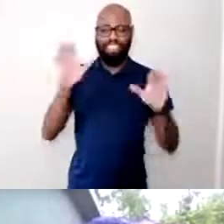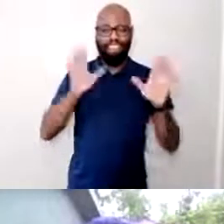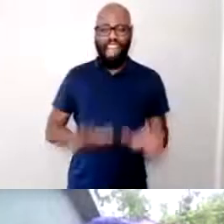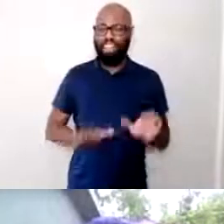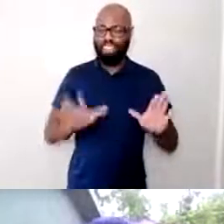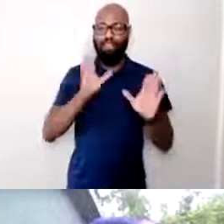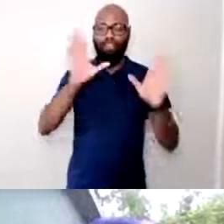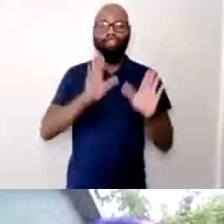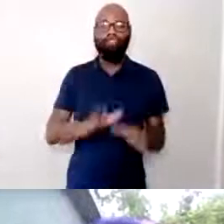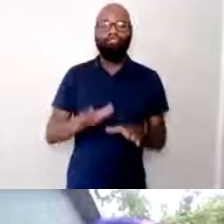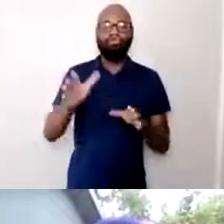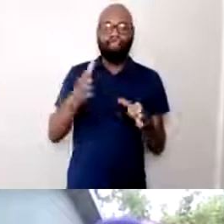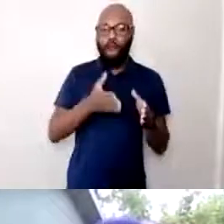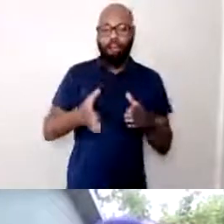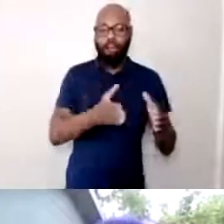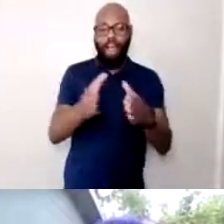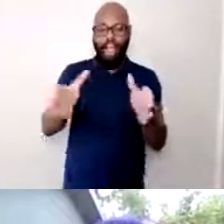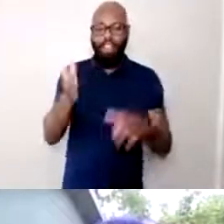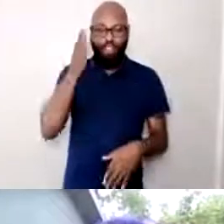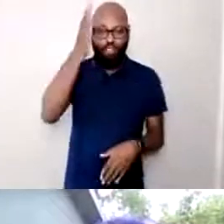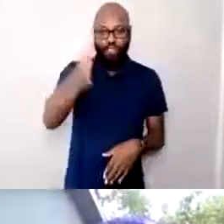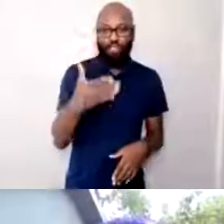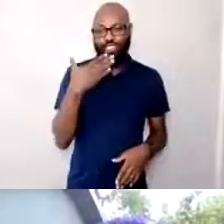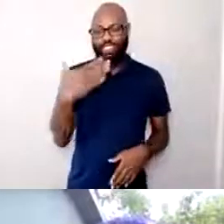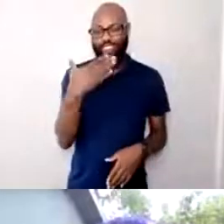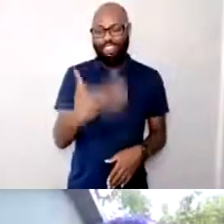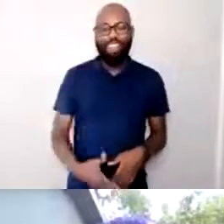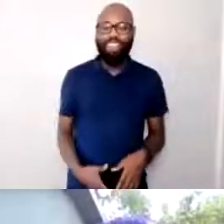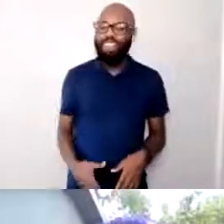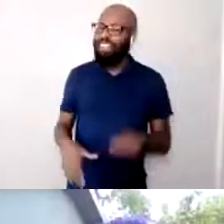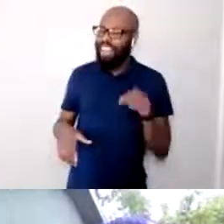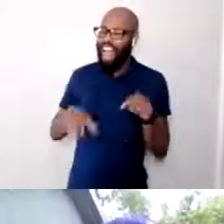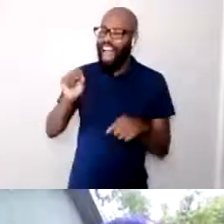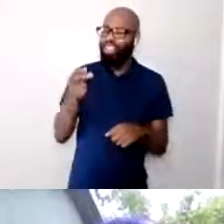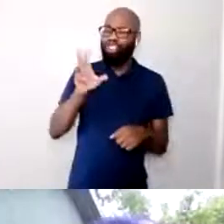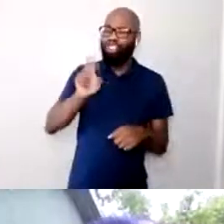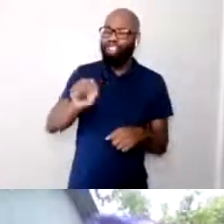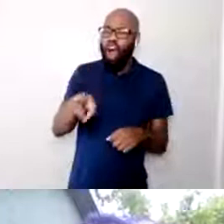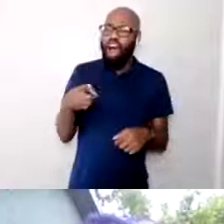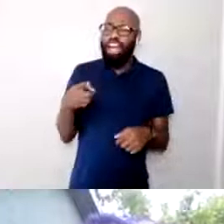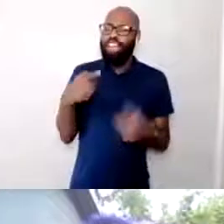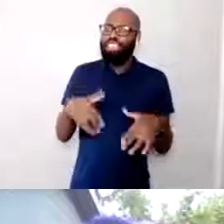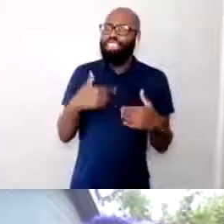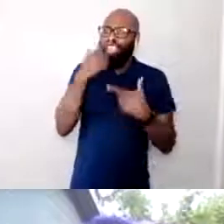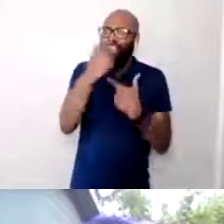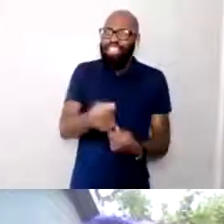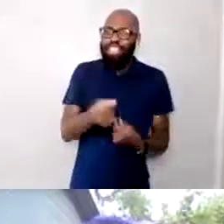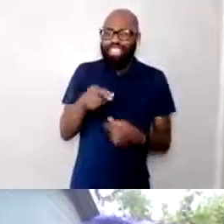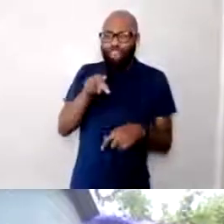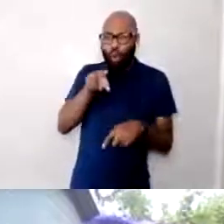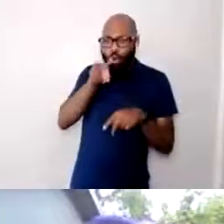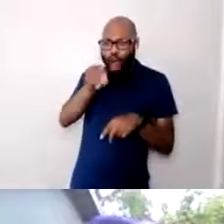you all once again. And Sean, just to sit in a Zoom watching you work